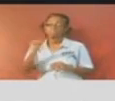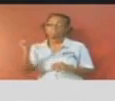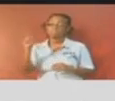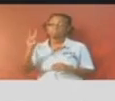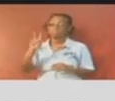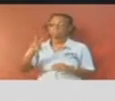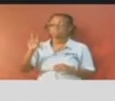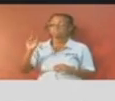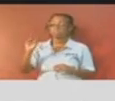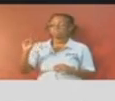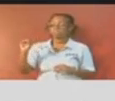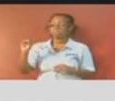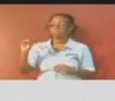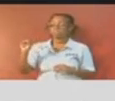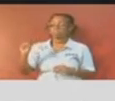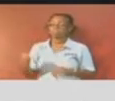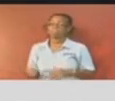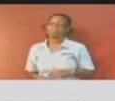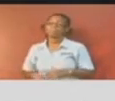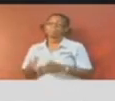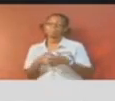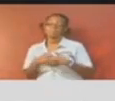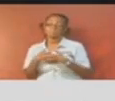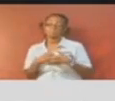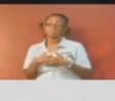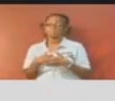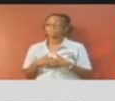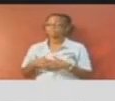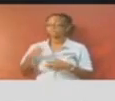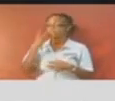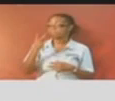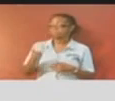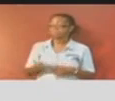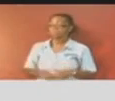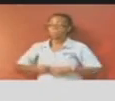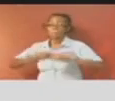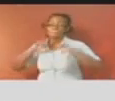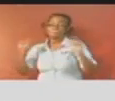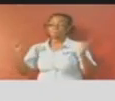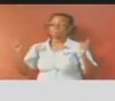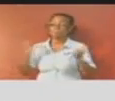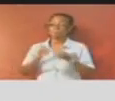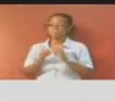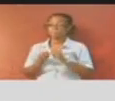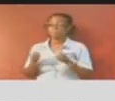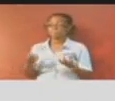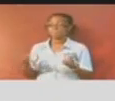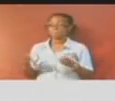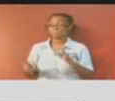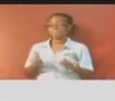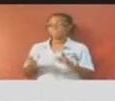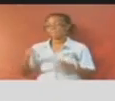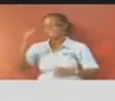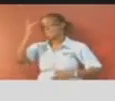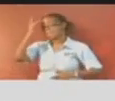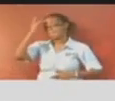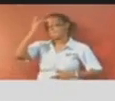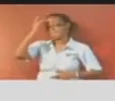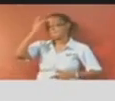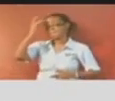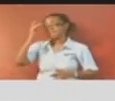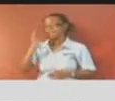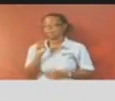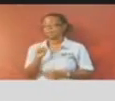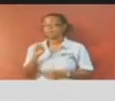saw large numbers on the left-hand side, if you look at the axis, large numbers of cases occurring in a seesaw-like pattern where you have